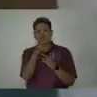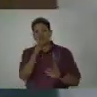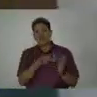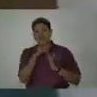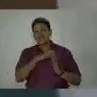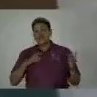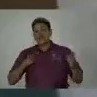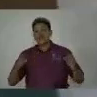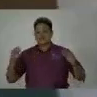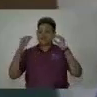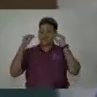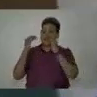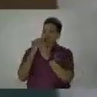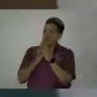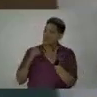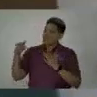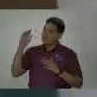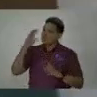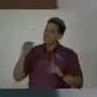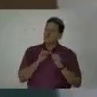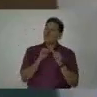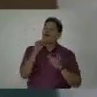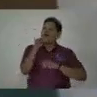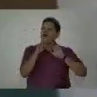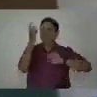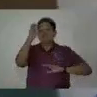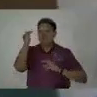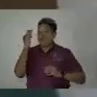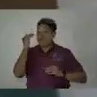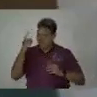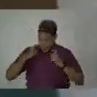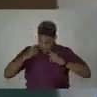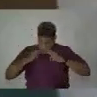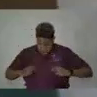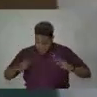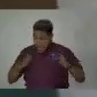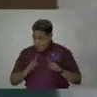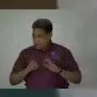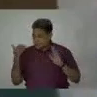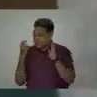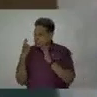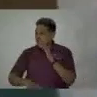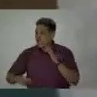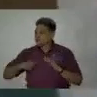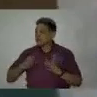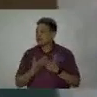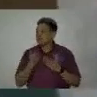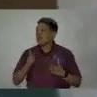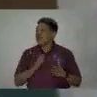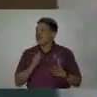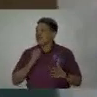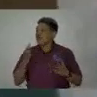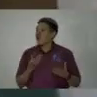I must be taught a lesson. They are going to continue asking for information and then, of course, charge me just before